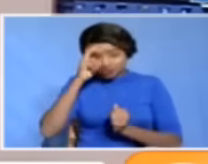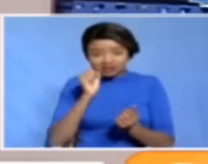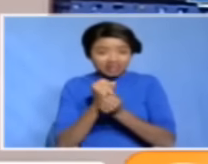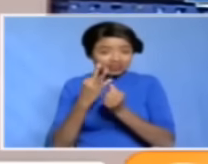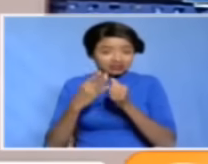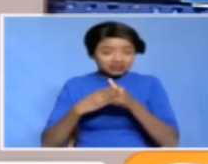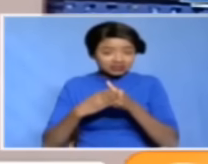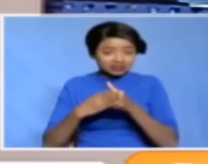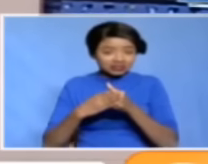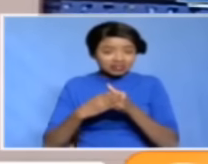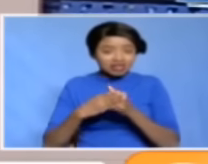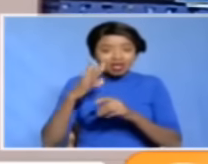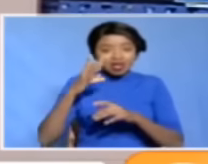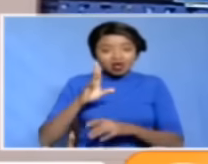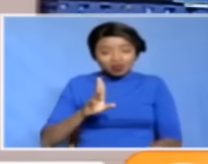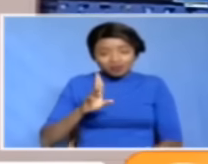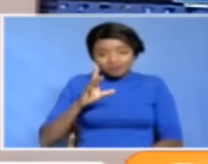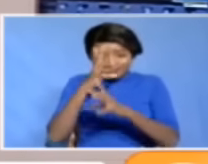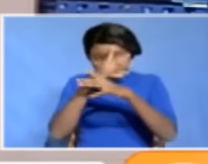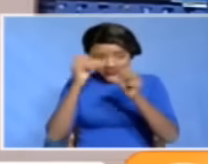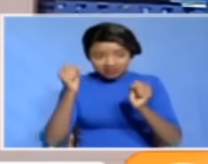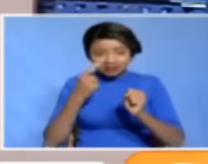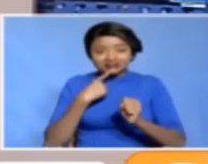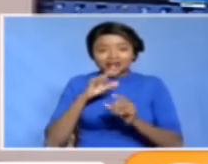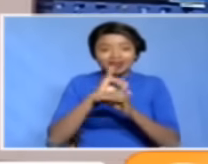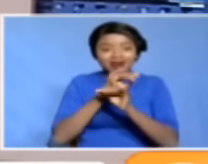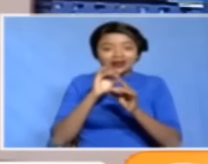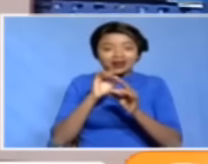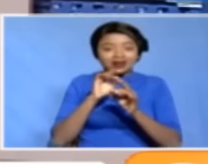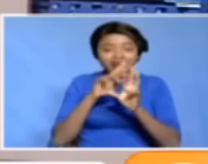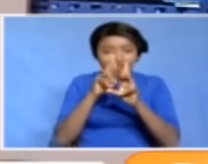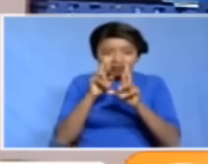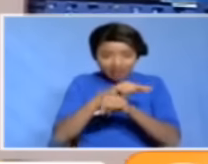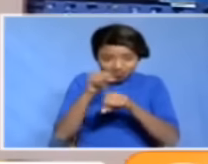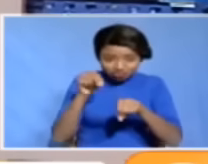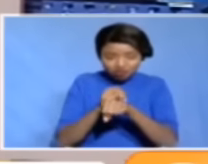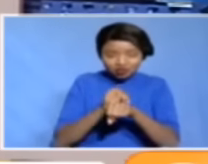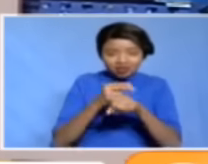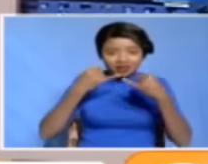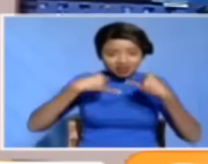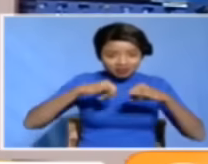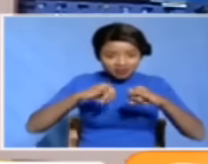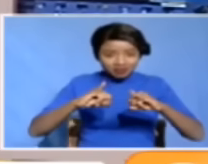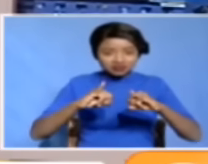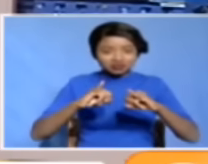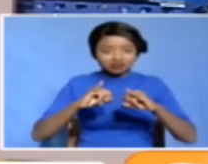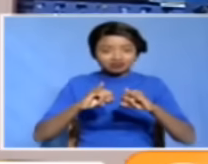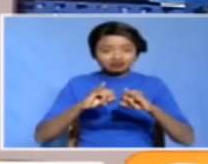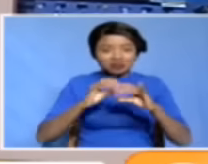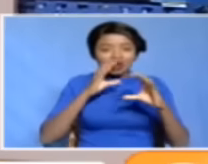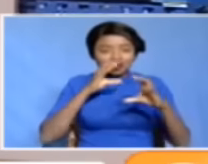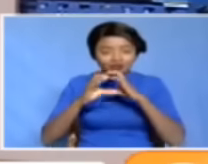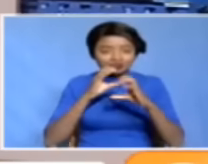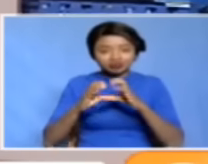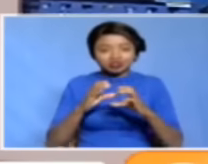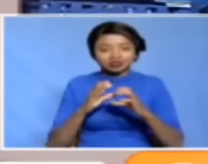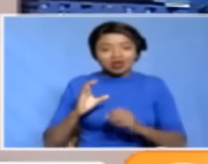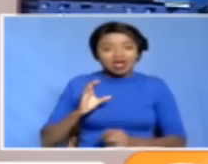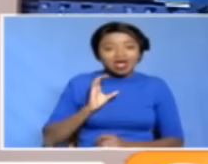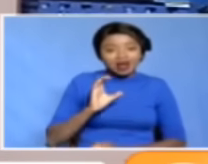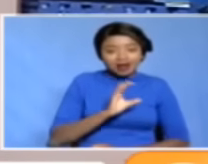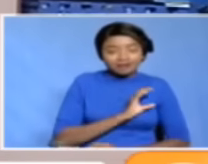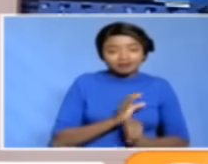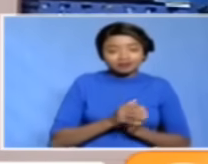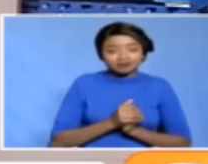president formed the National Development Implementation Communication and Communication Cabinet Committee to be chaired by the Interior Cabinet